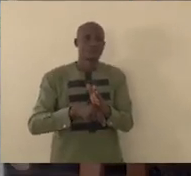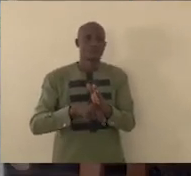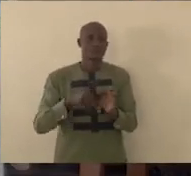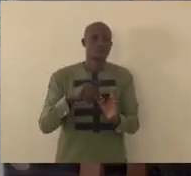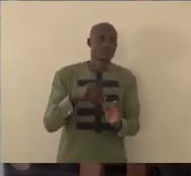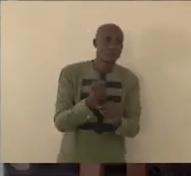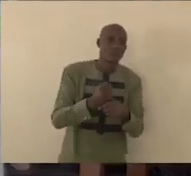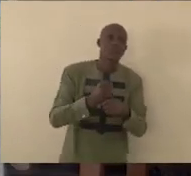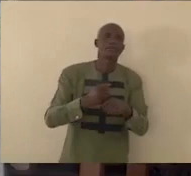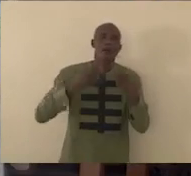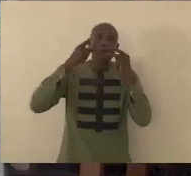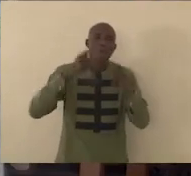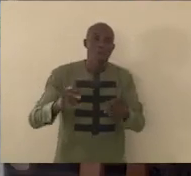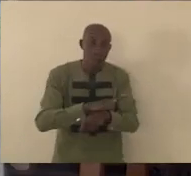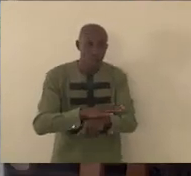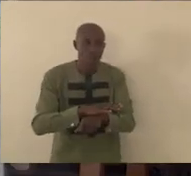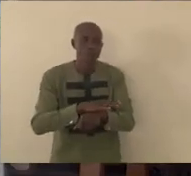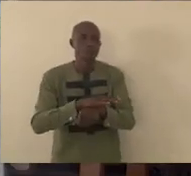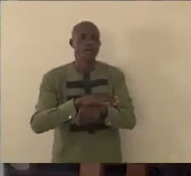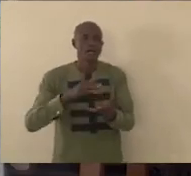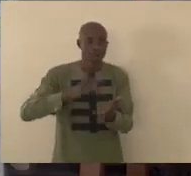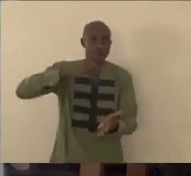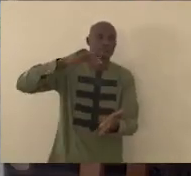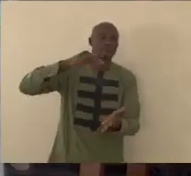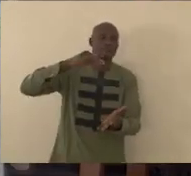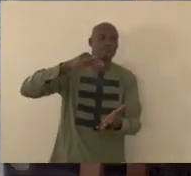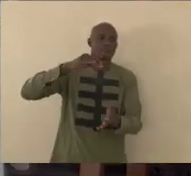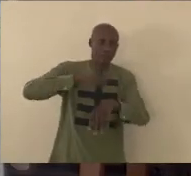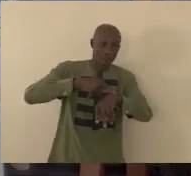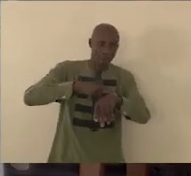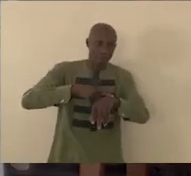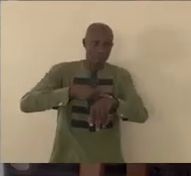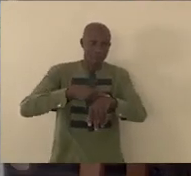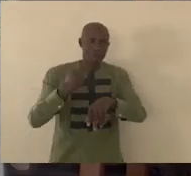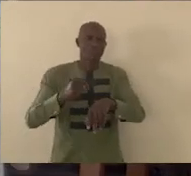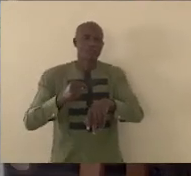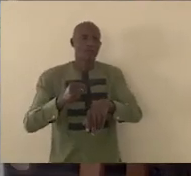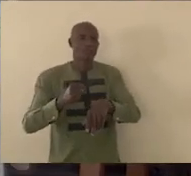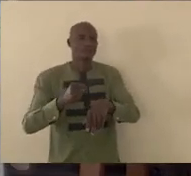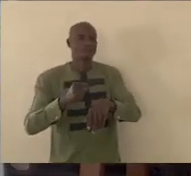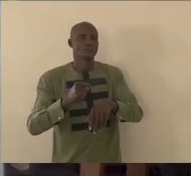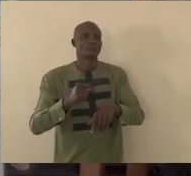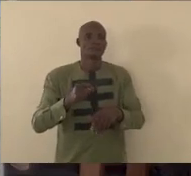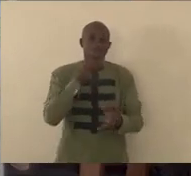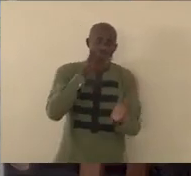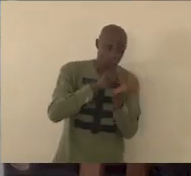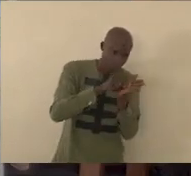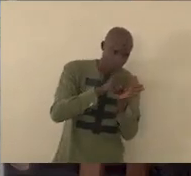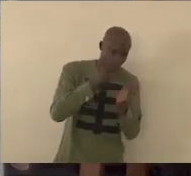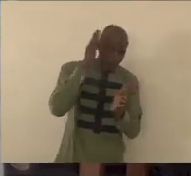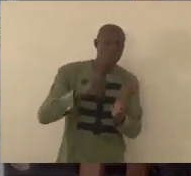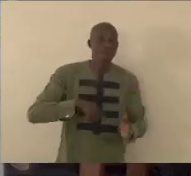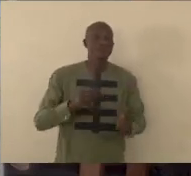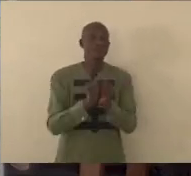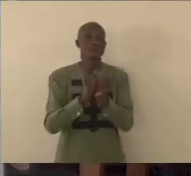such peaceful, blissful, and glorious dispensation that, quote, the wolf will live with the lamb, the